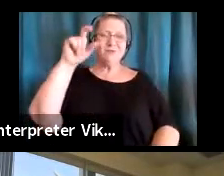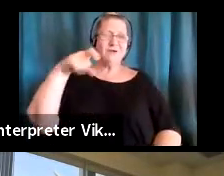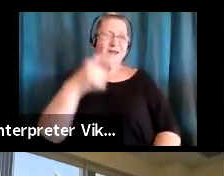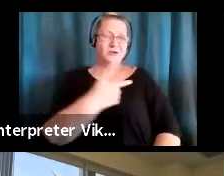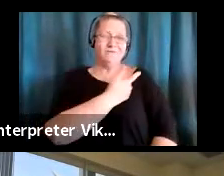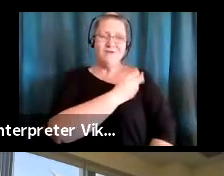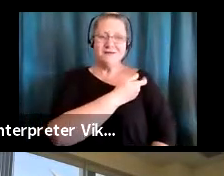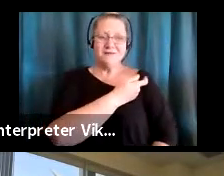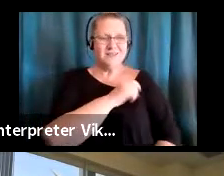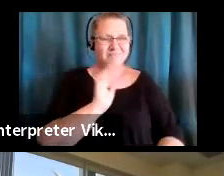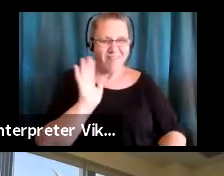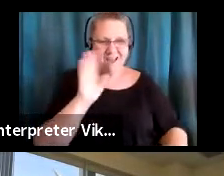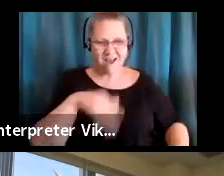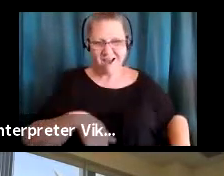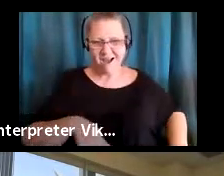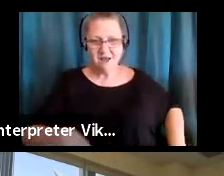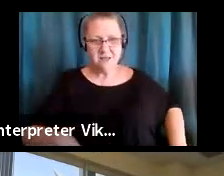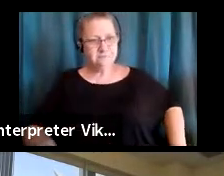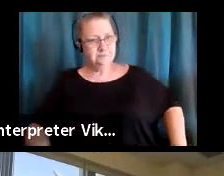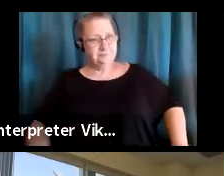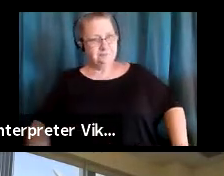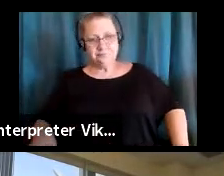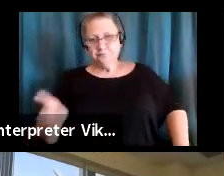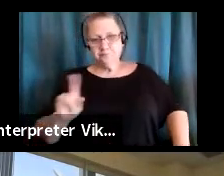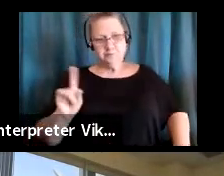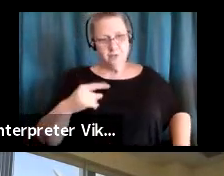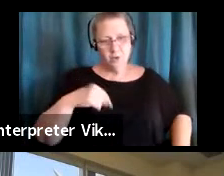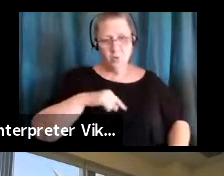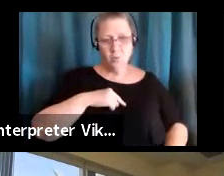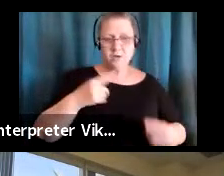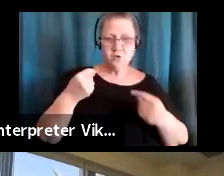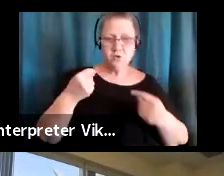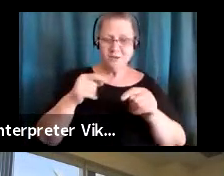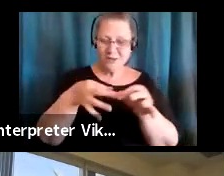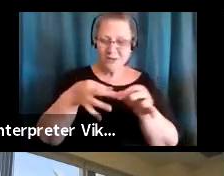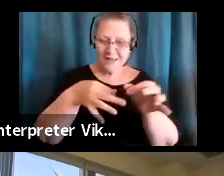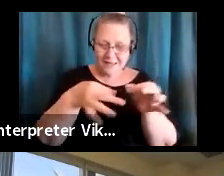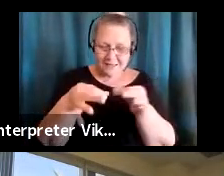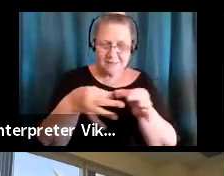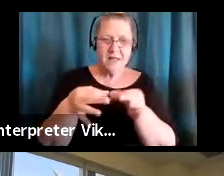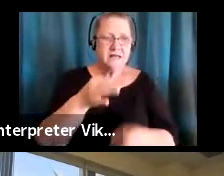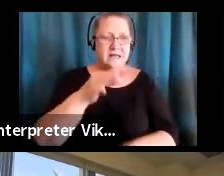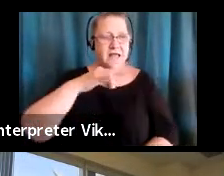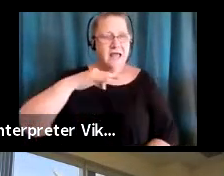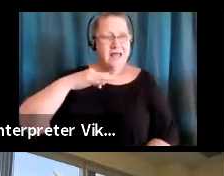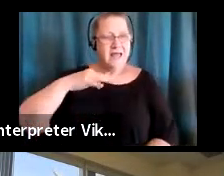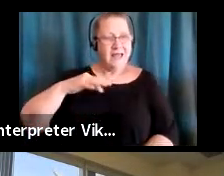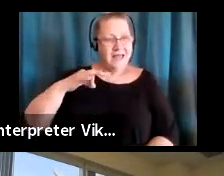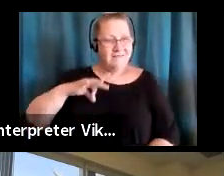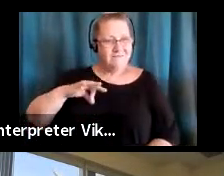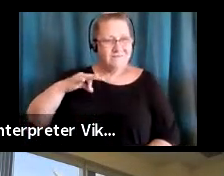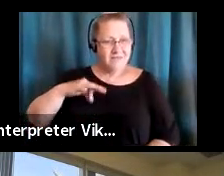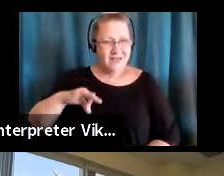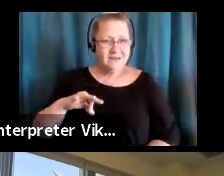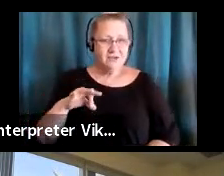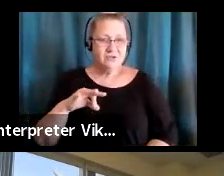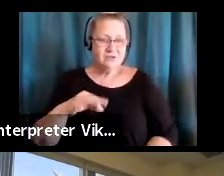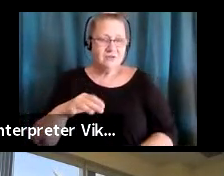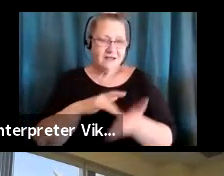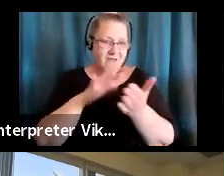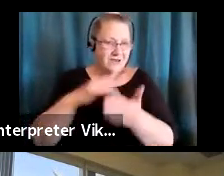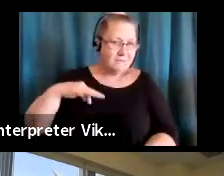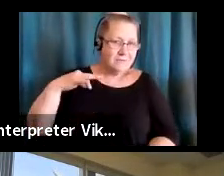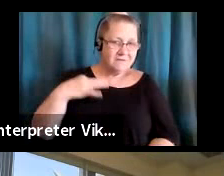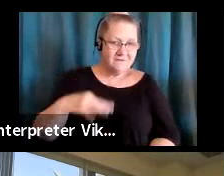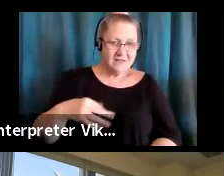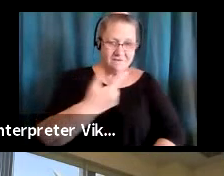are trying to not only get out the word about the advantage and the benefits of being vaccinated, but making sure that instead of having people come